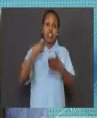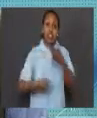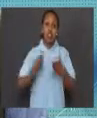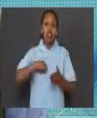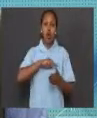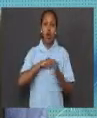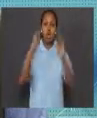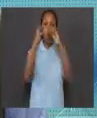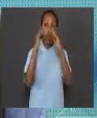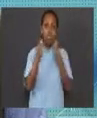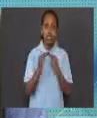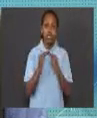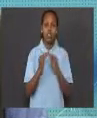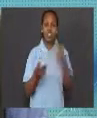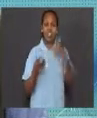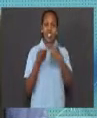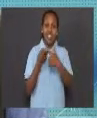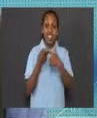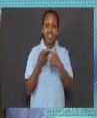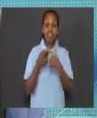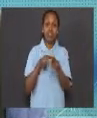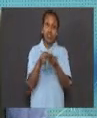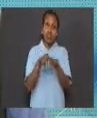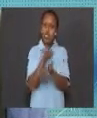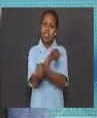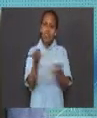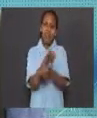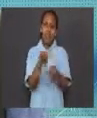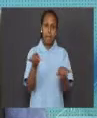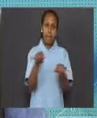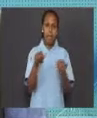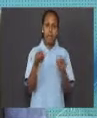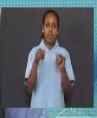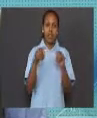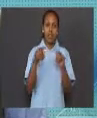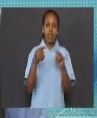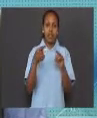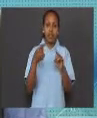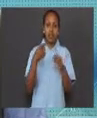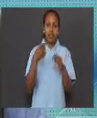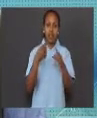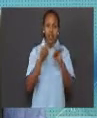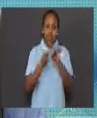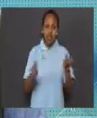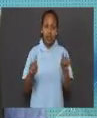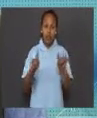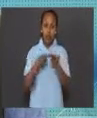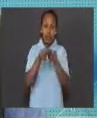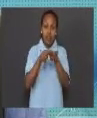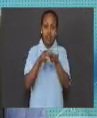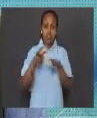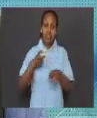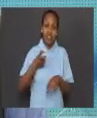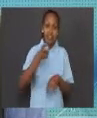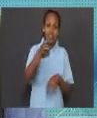our equation for the second train is the same, except for the fact that the train